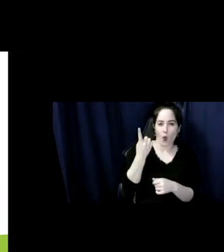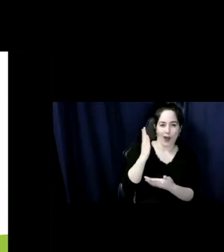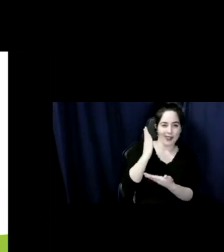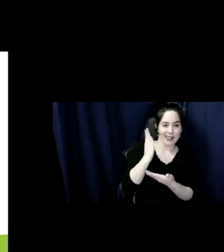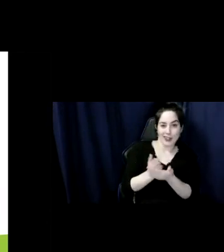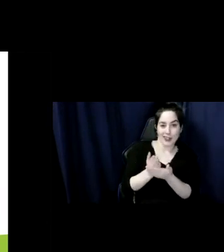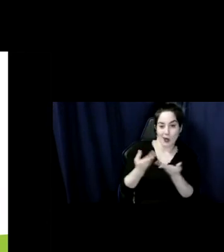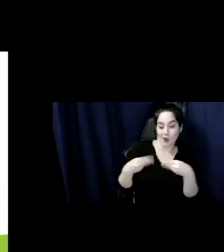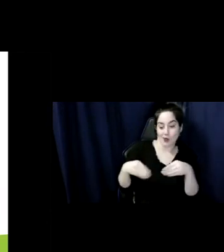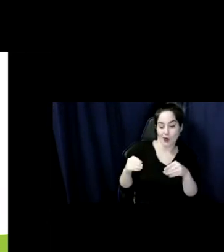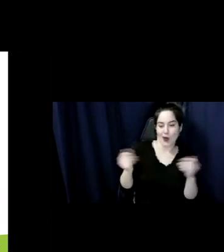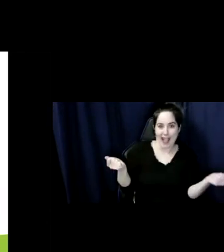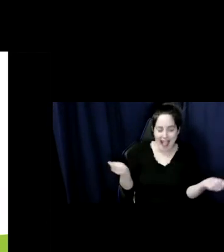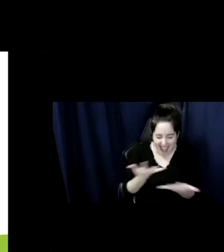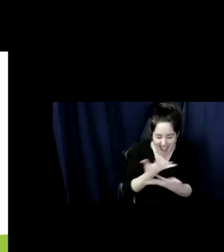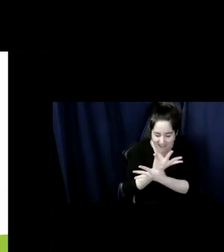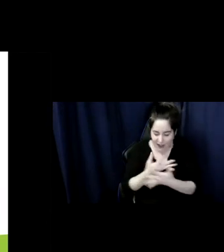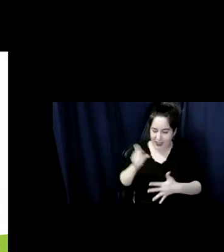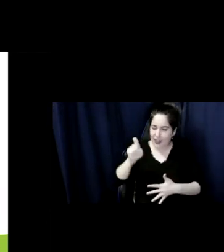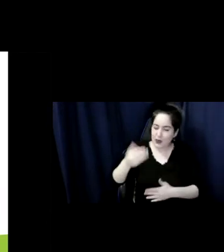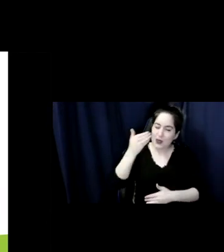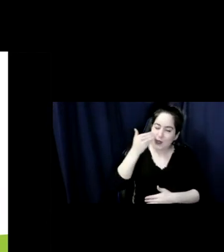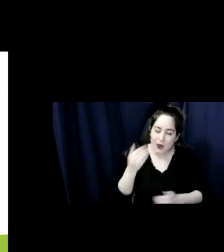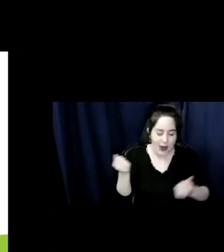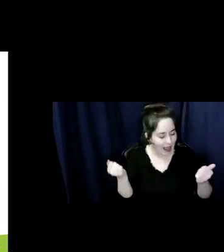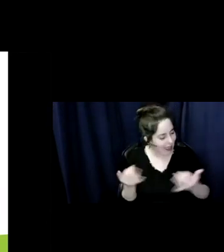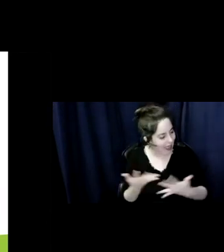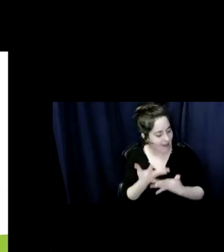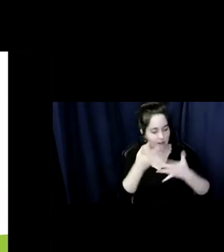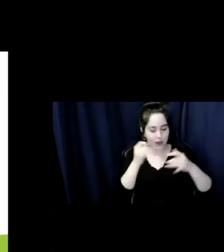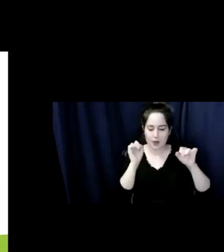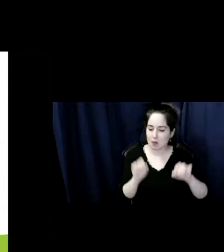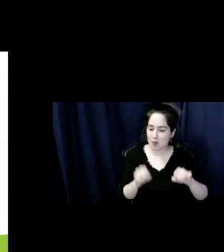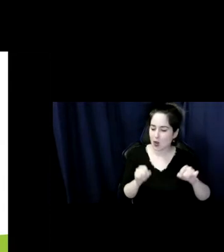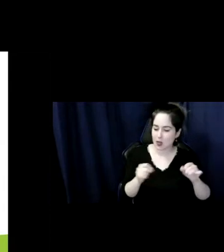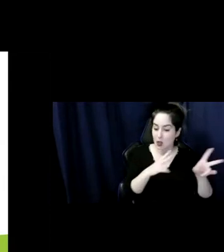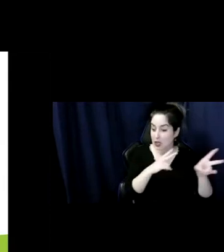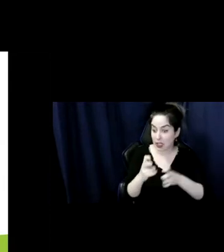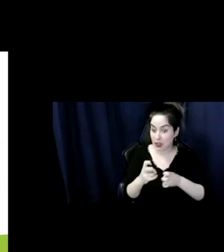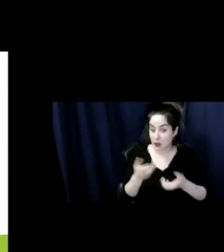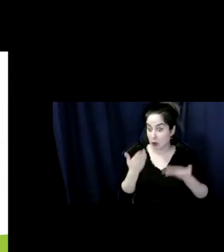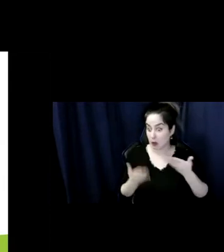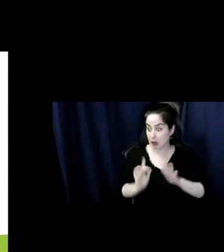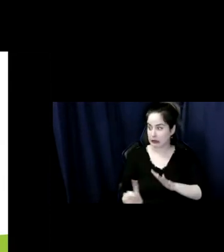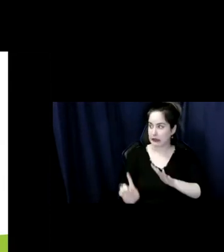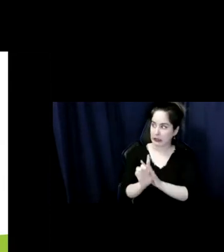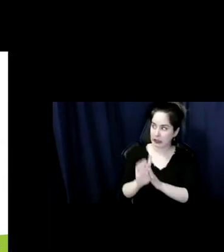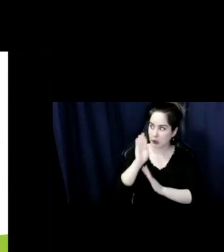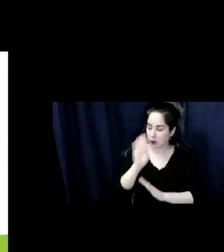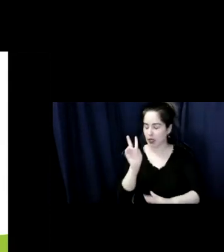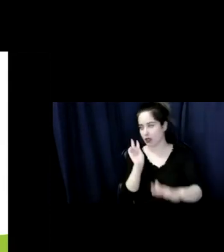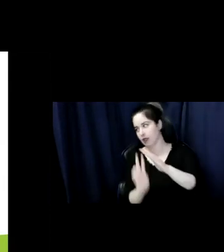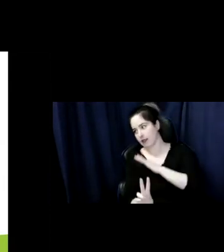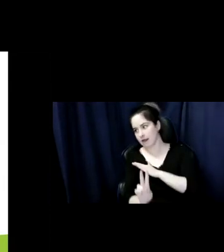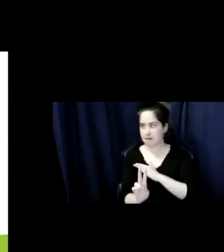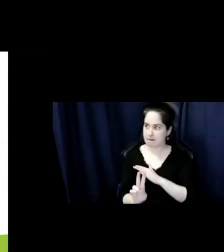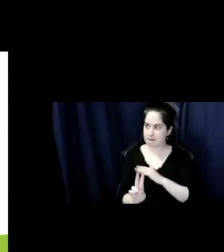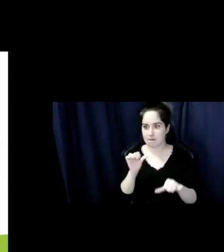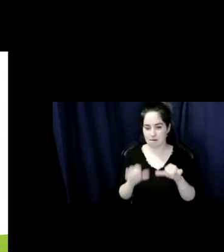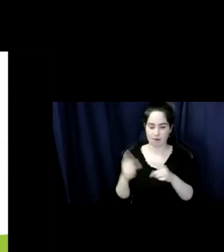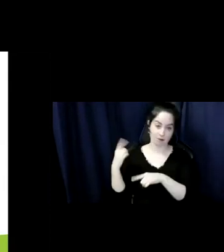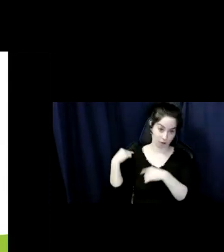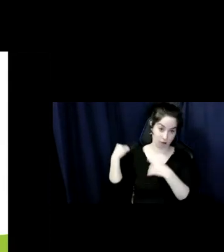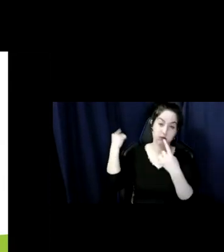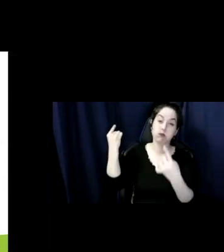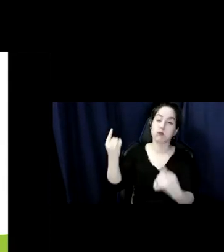need to know, every possible issue that you might come up with, they've been through it before and